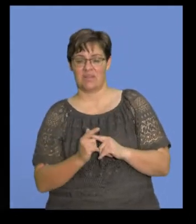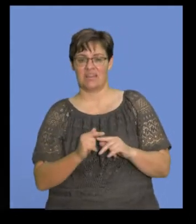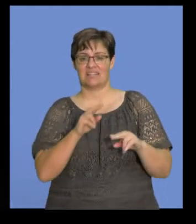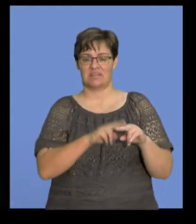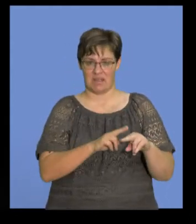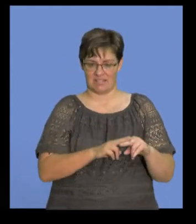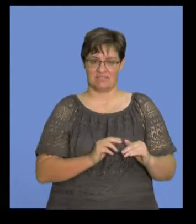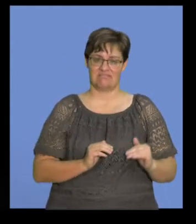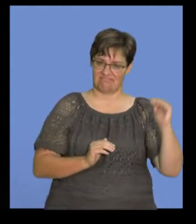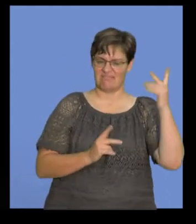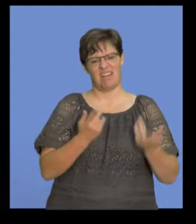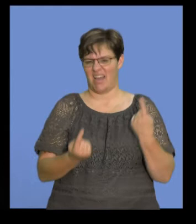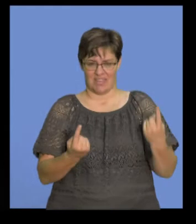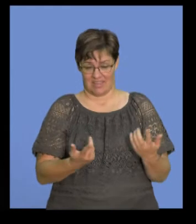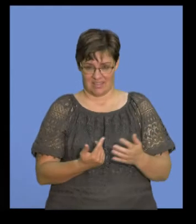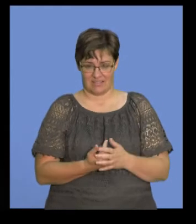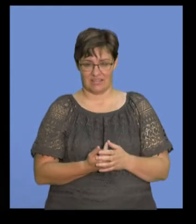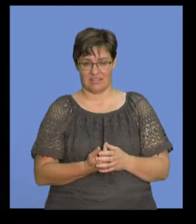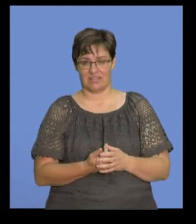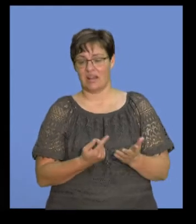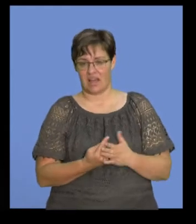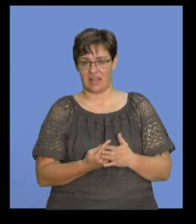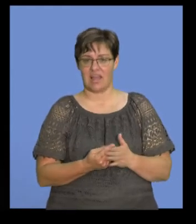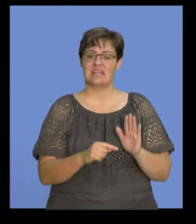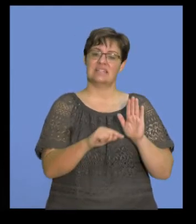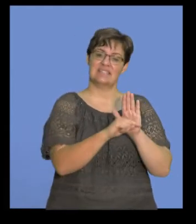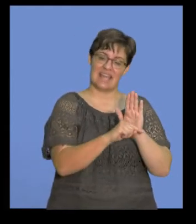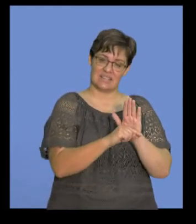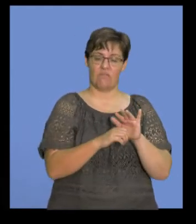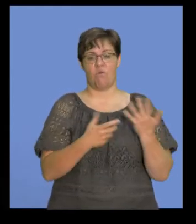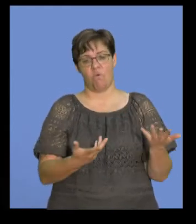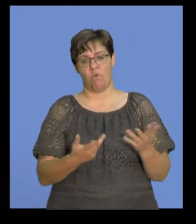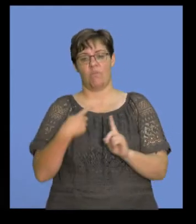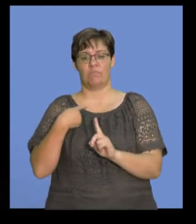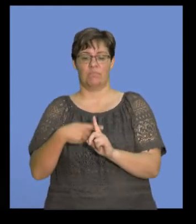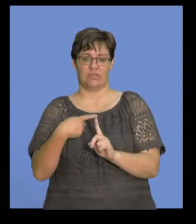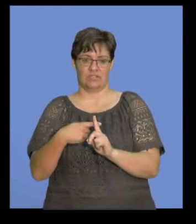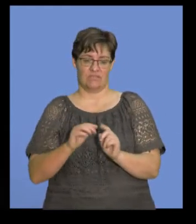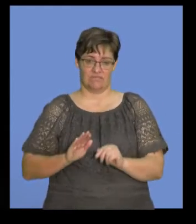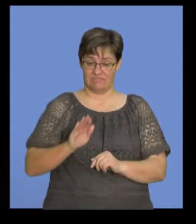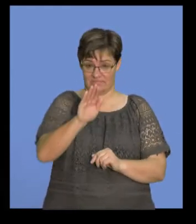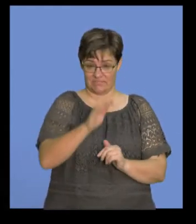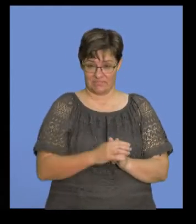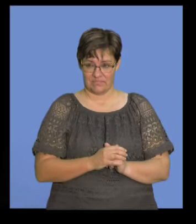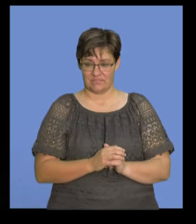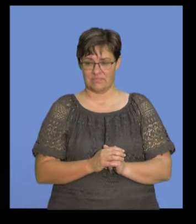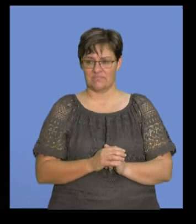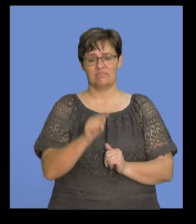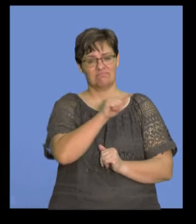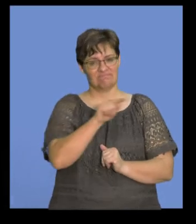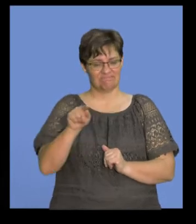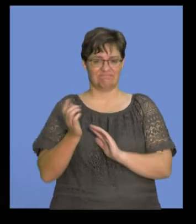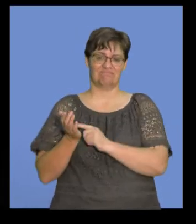variable increases, you find that the dependent variable also increases. So we refer to them as either a negative slope or